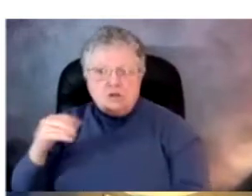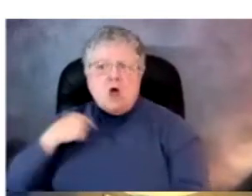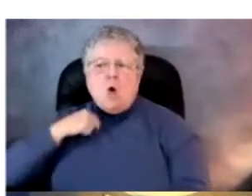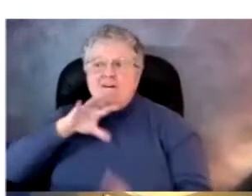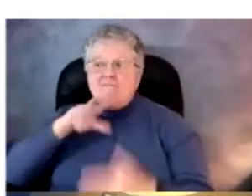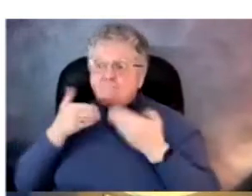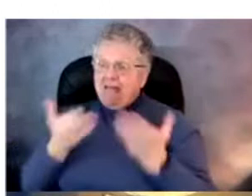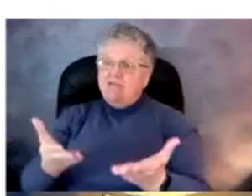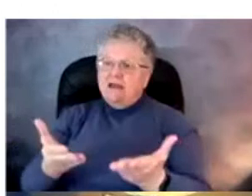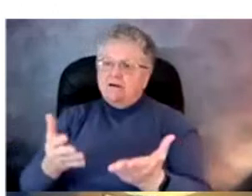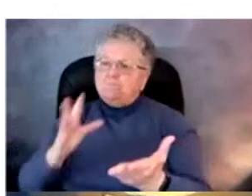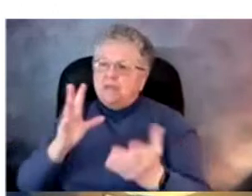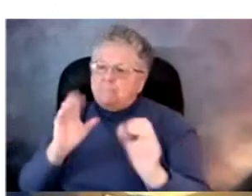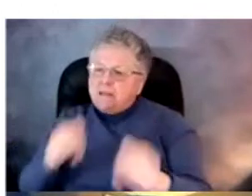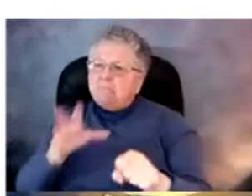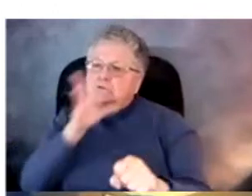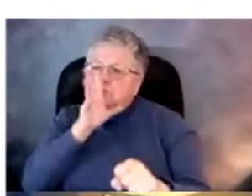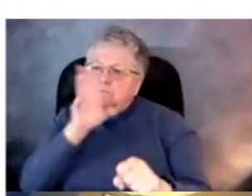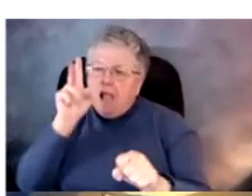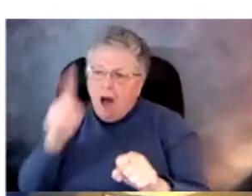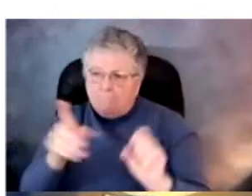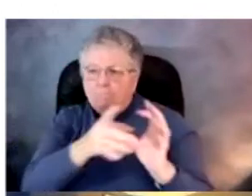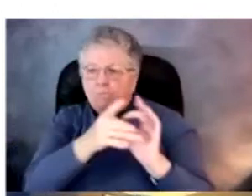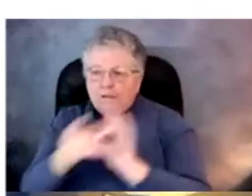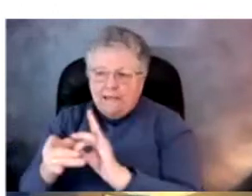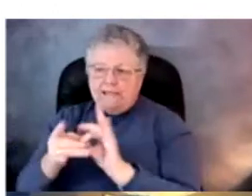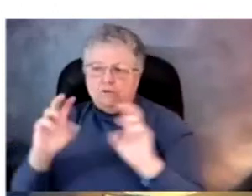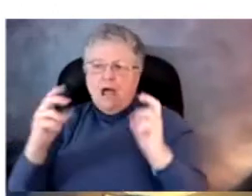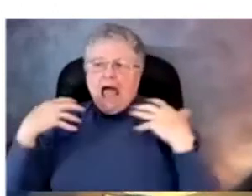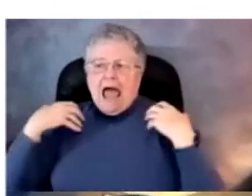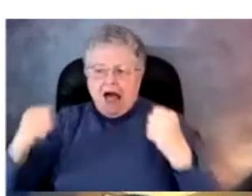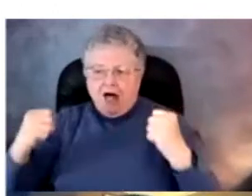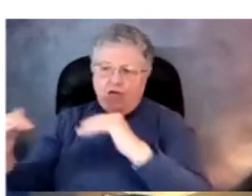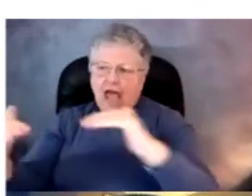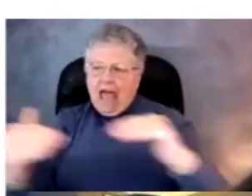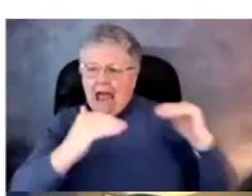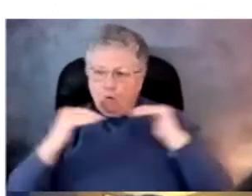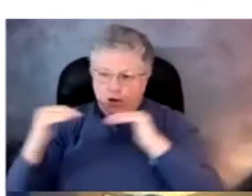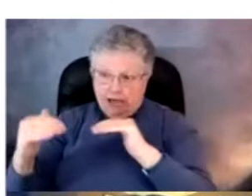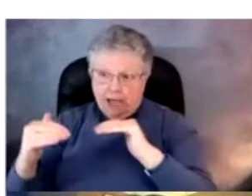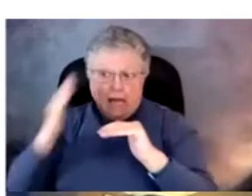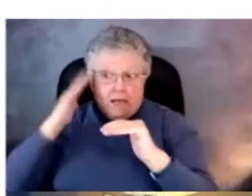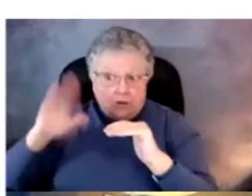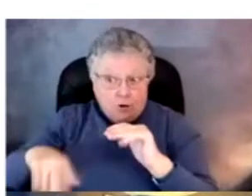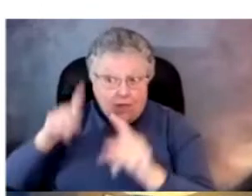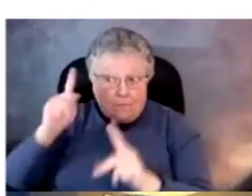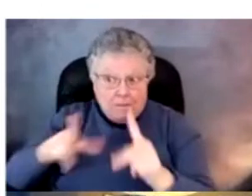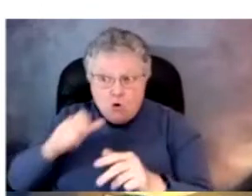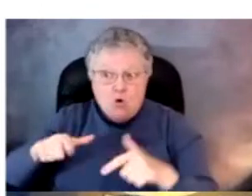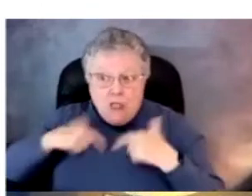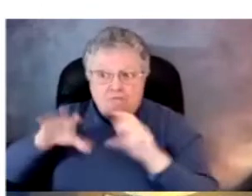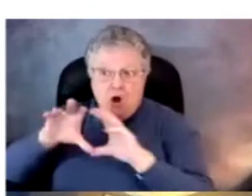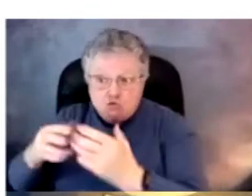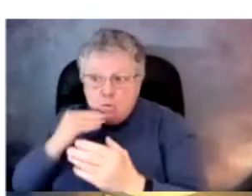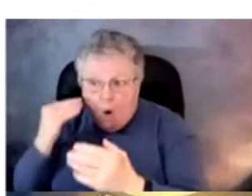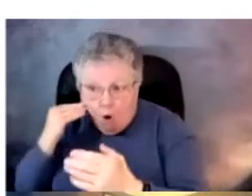voice in when we're talking about health equity and recognizing that people in congregate settings are people with disabilities, and